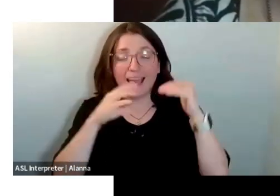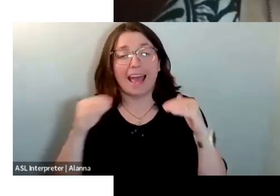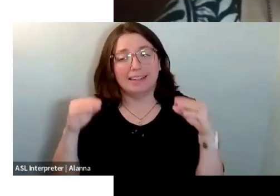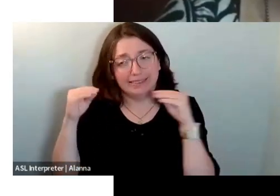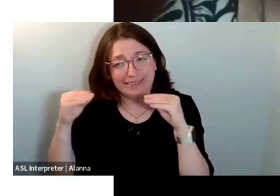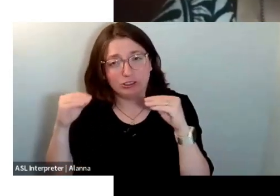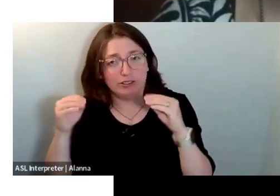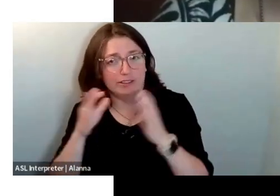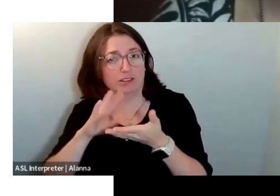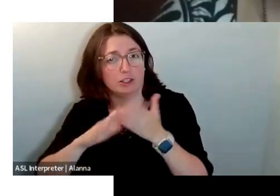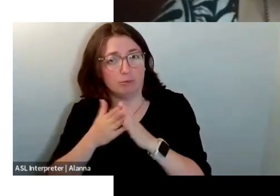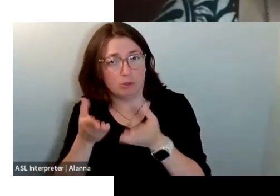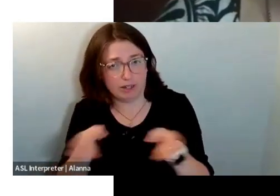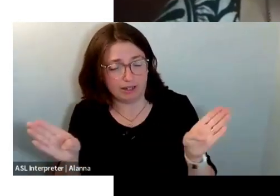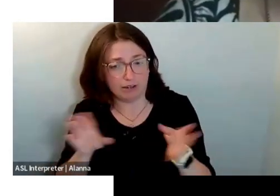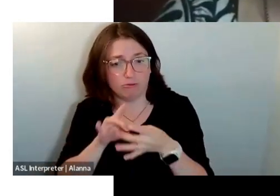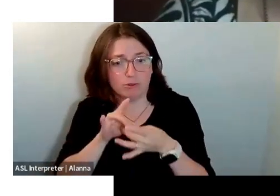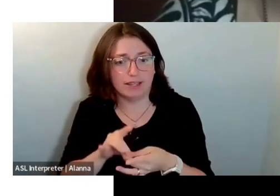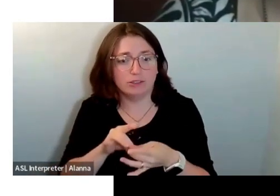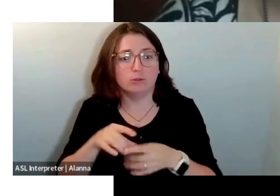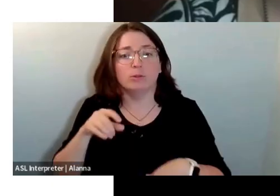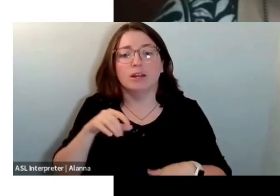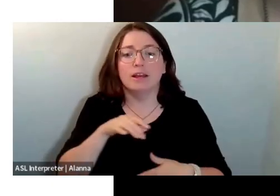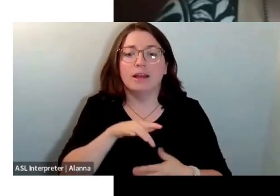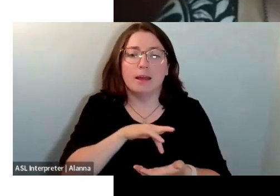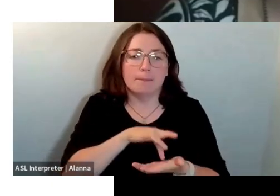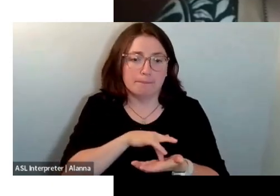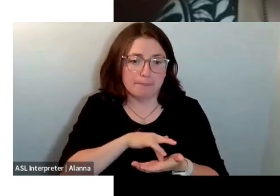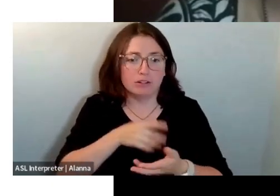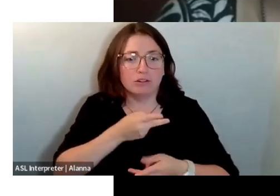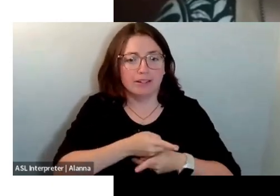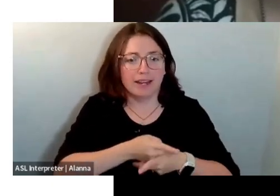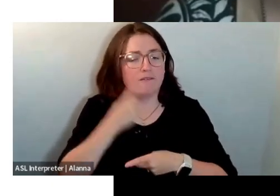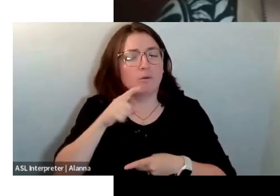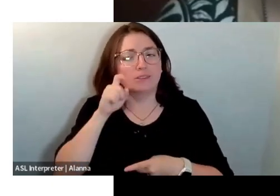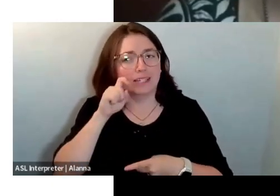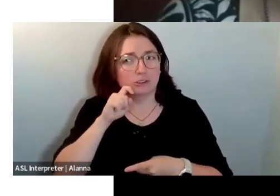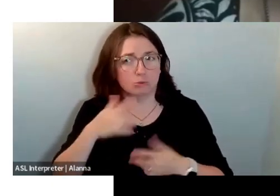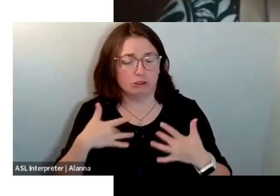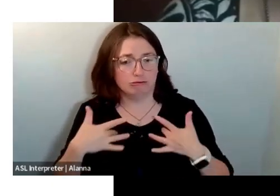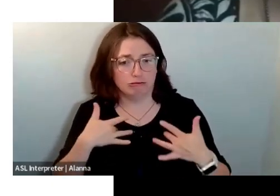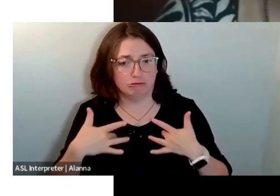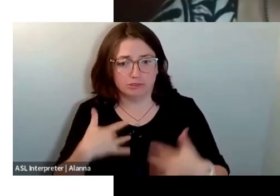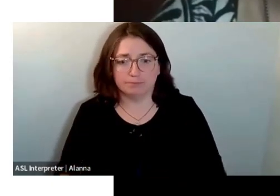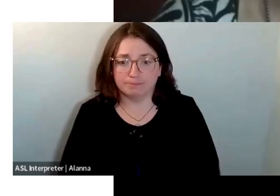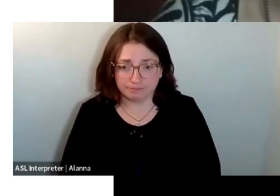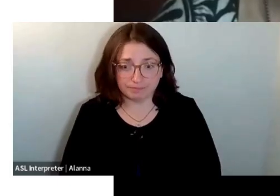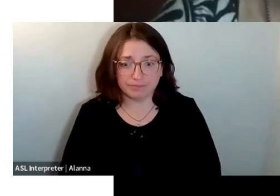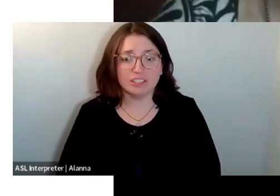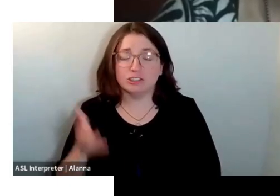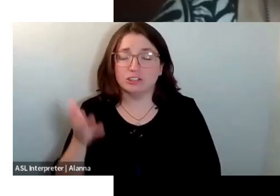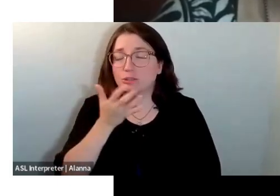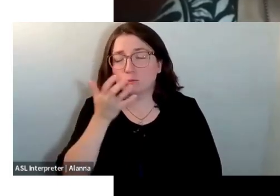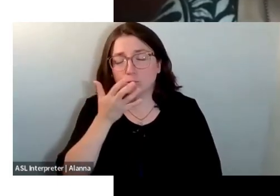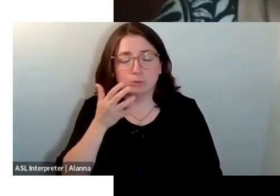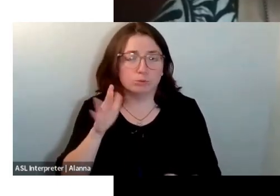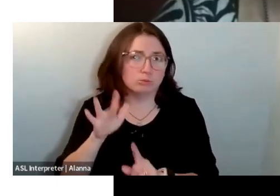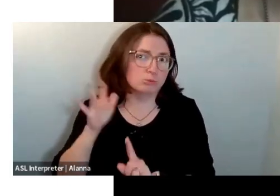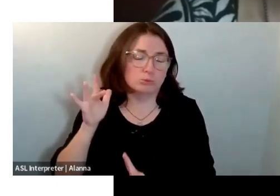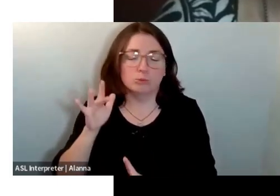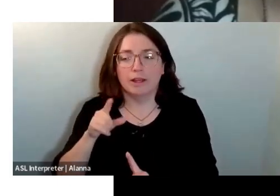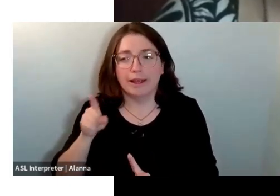concerns. She is a rare and special gem of a physician with such an intersectional perspective and